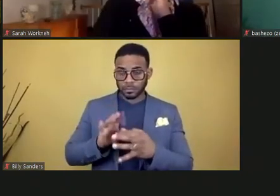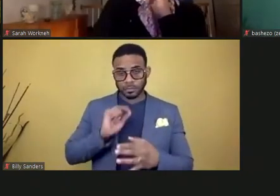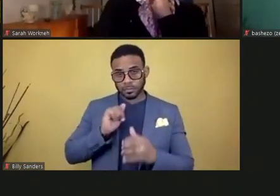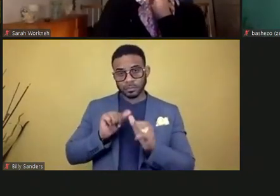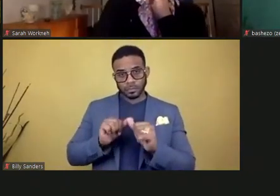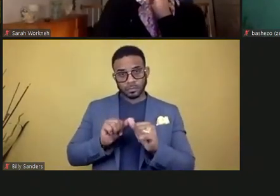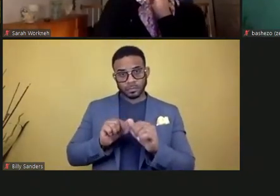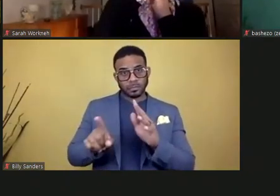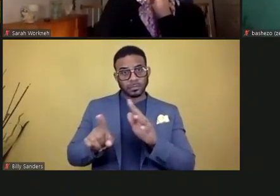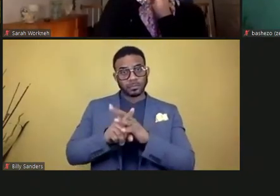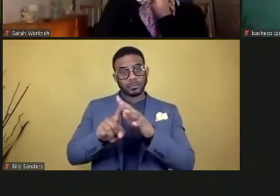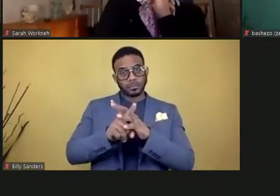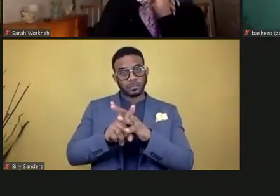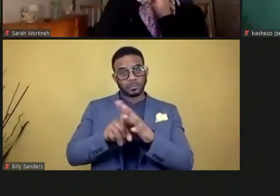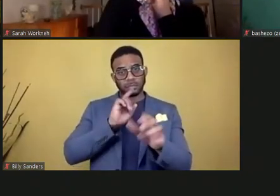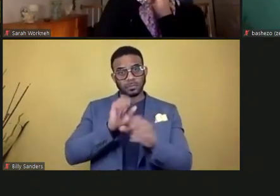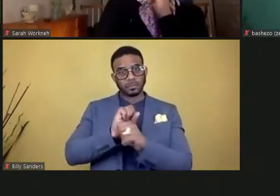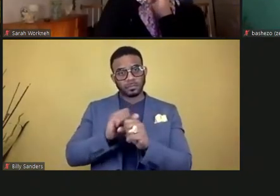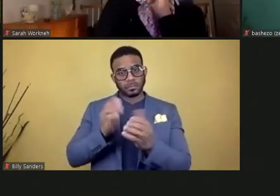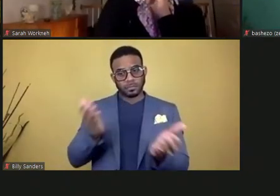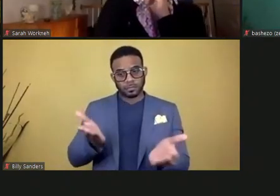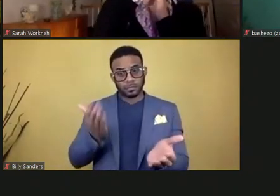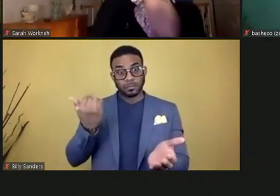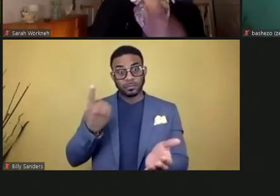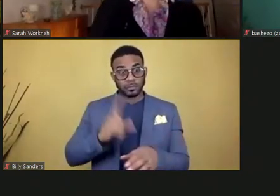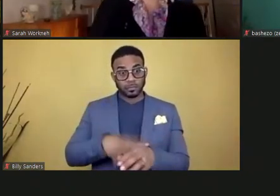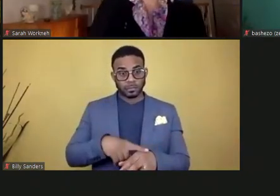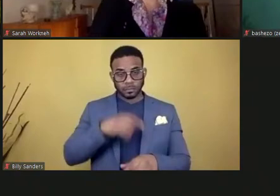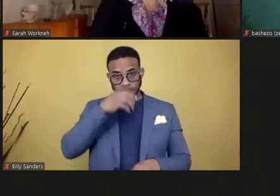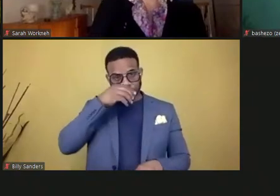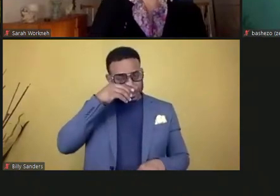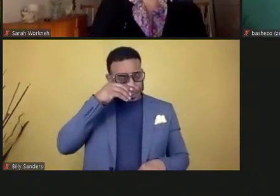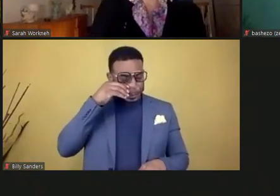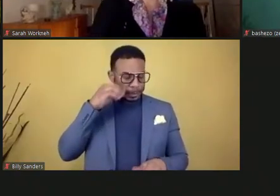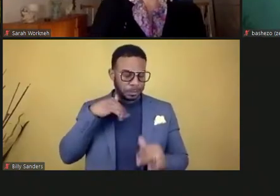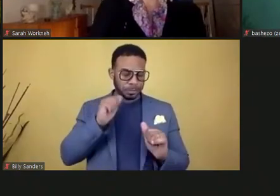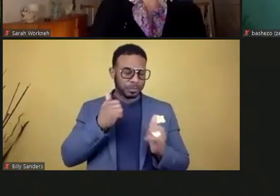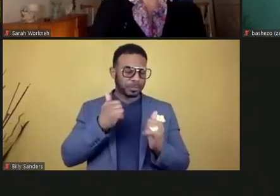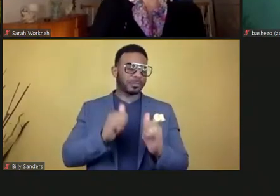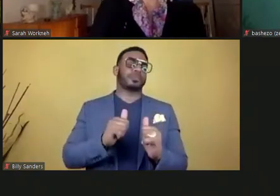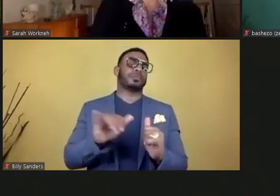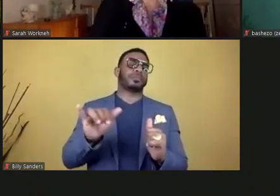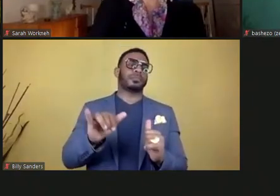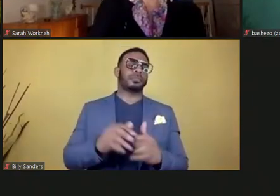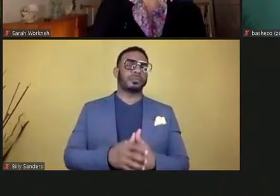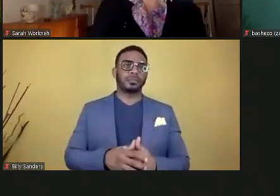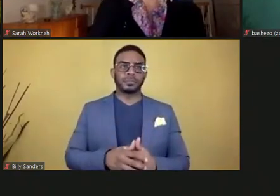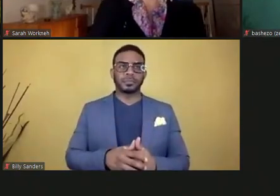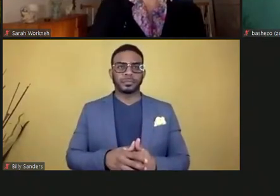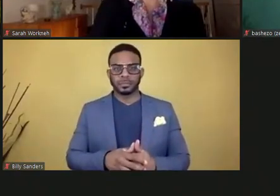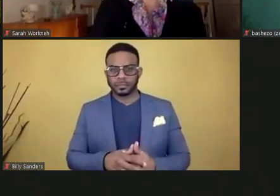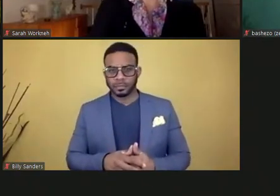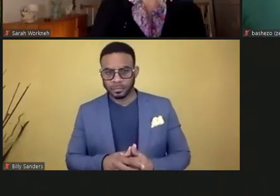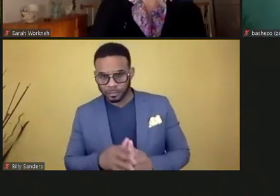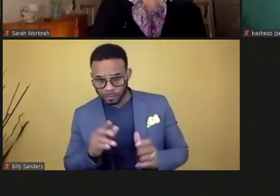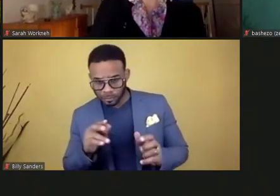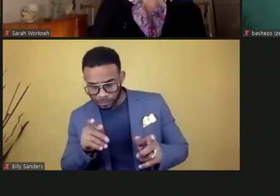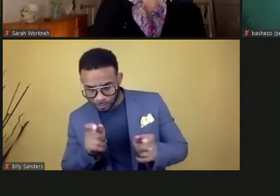continue showing up and being really, really present all the time so that I can try and like, you know, micromanage